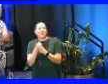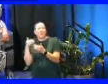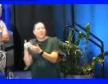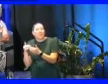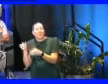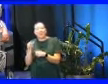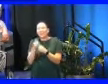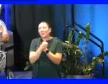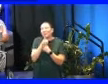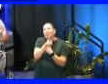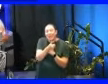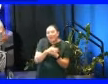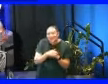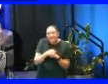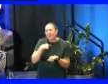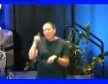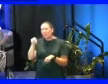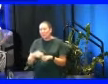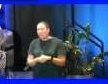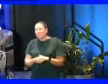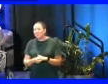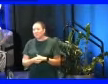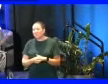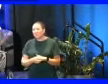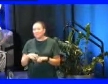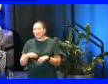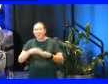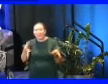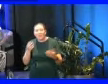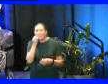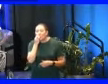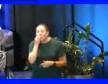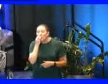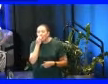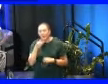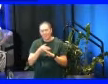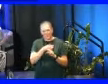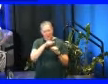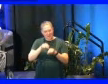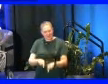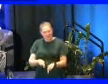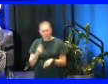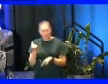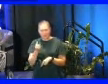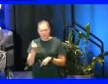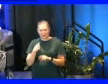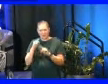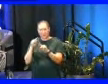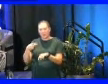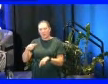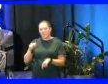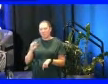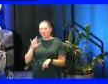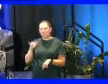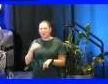love yourself. Come on. And that's what I do. I give out food. I went, before I came here Tuesday, I went to the pantry. I